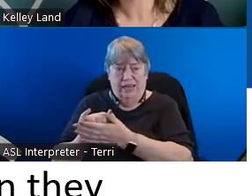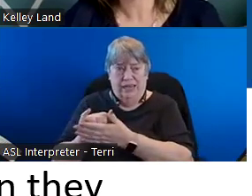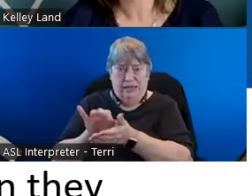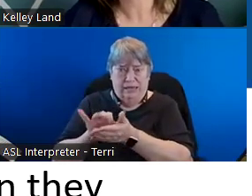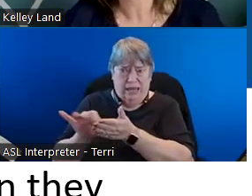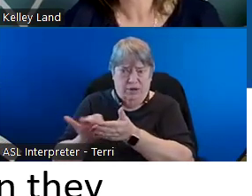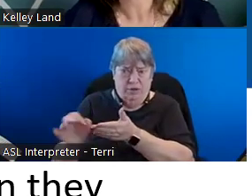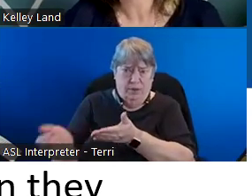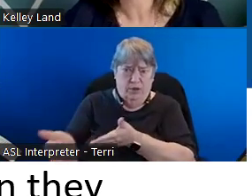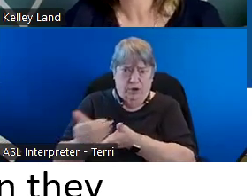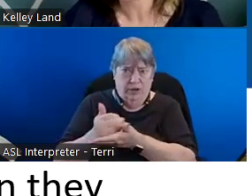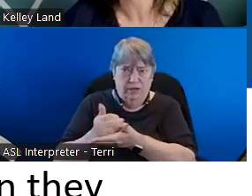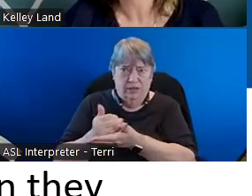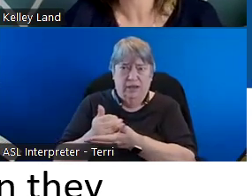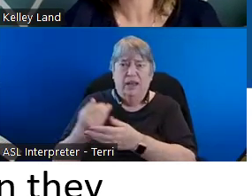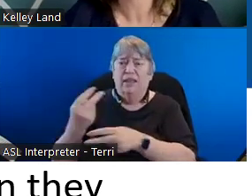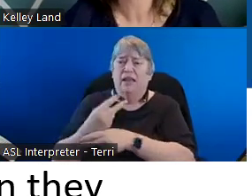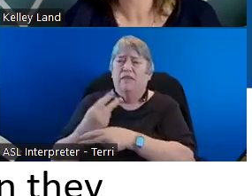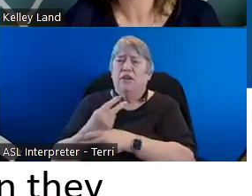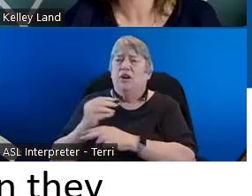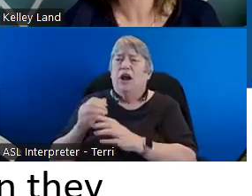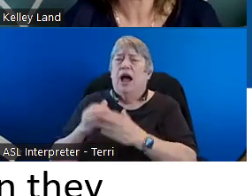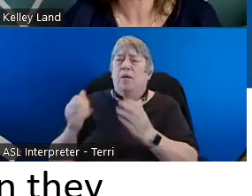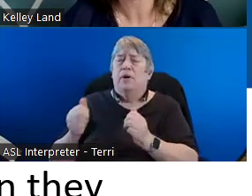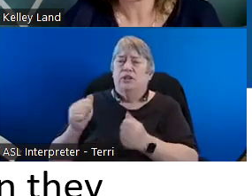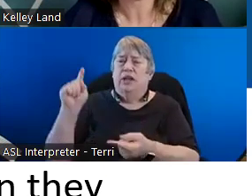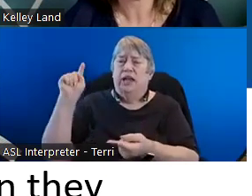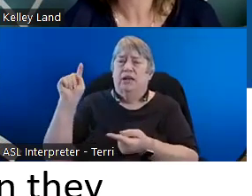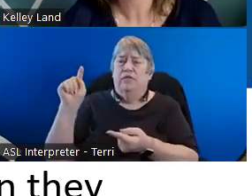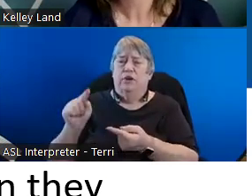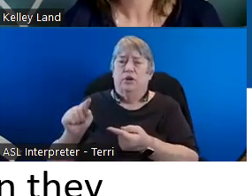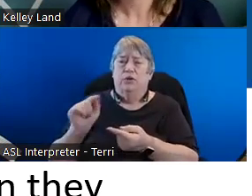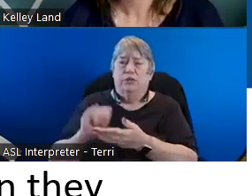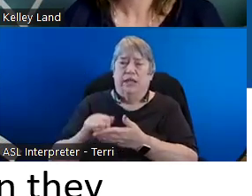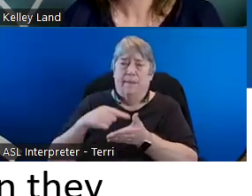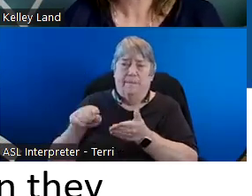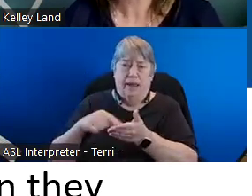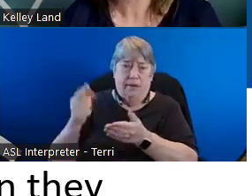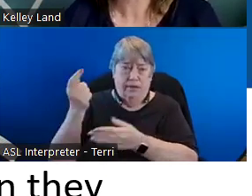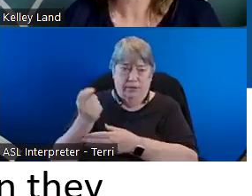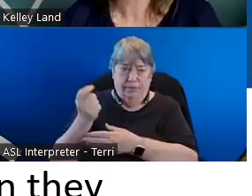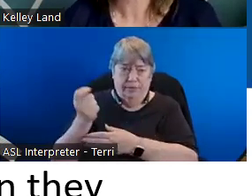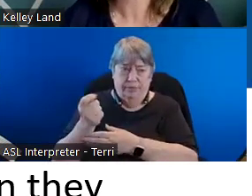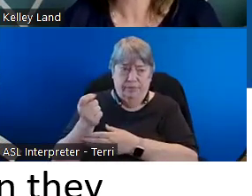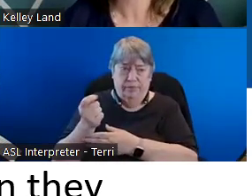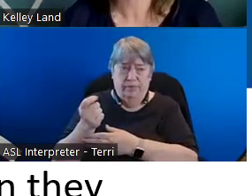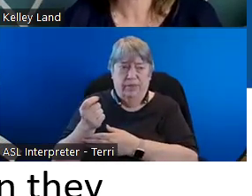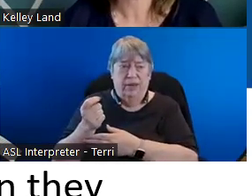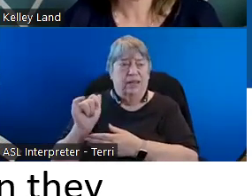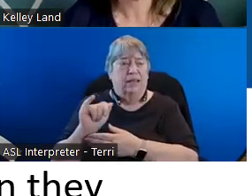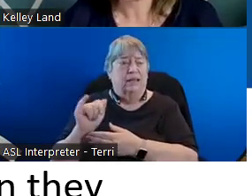to reduce somebody's SSI, or their supplemental security income payment. Many different expenses that